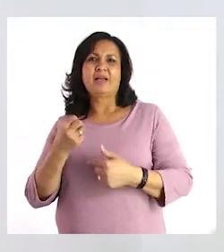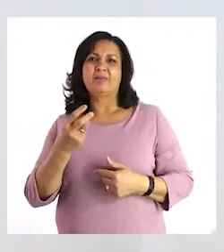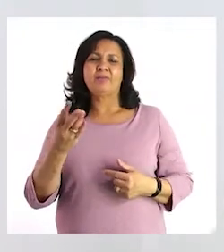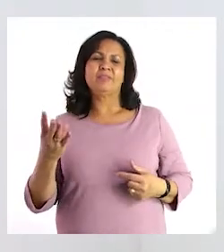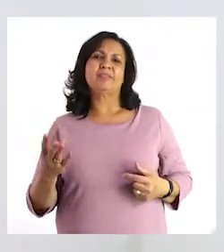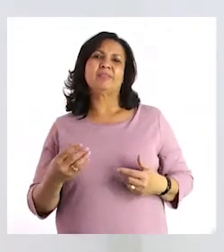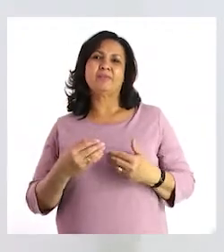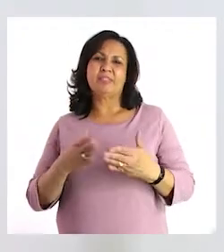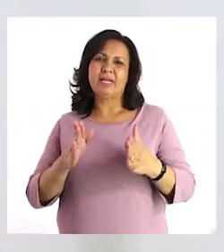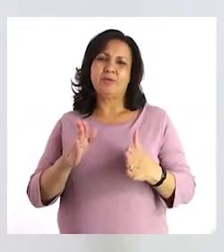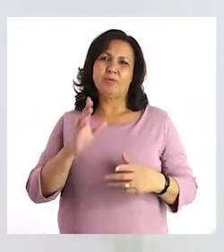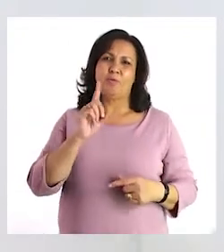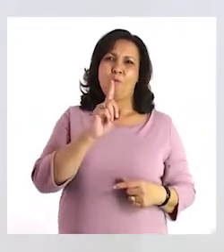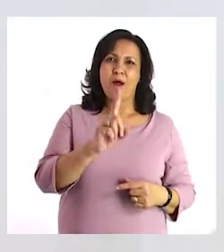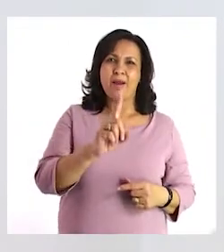5.